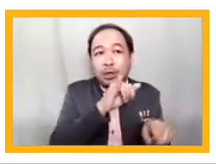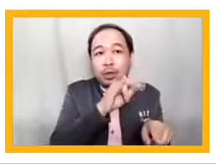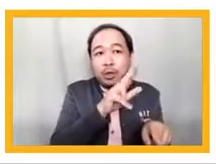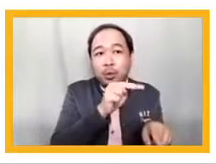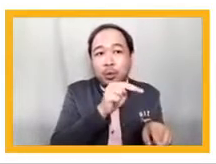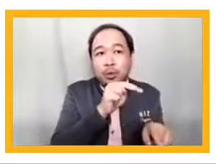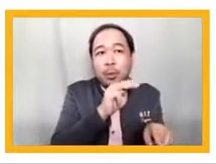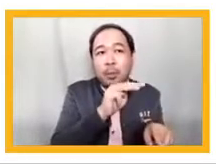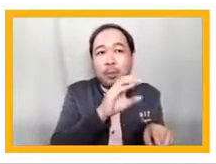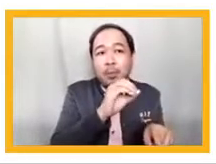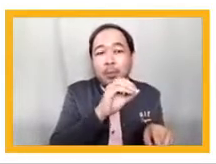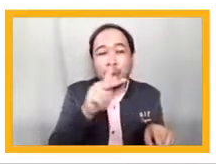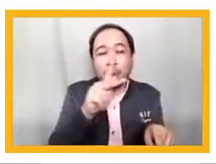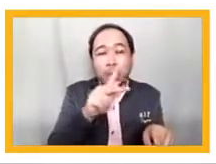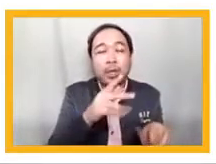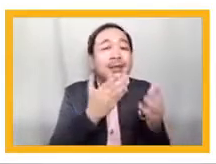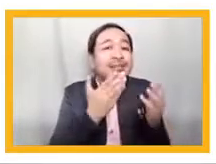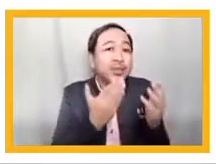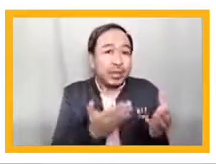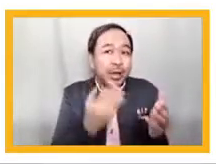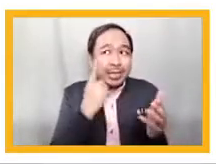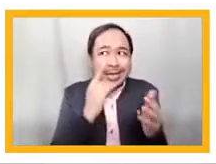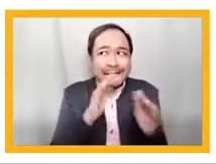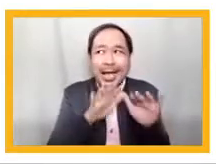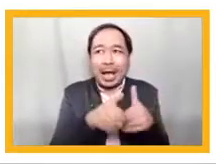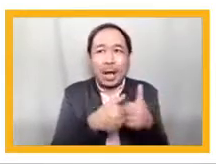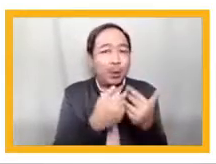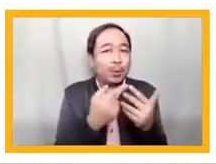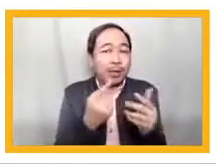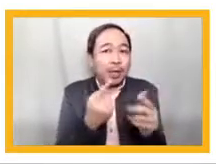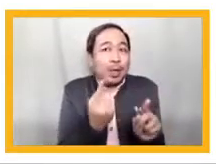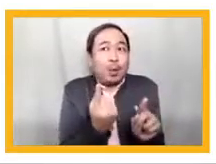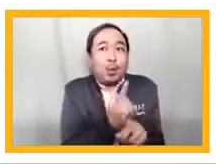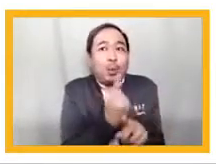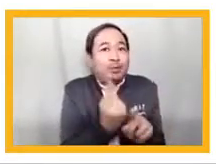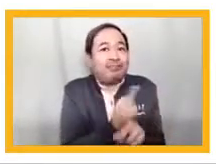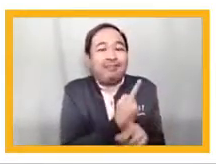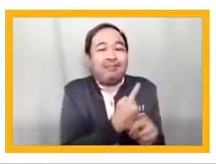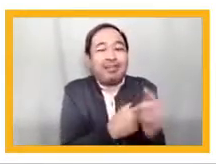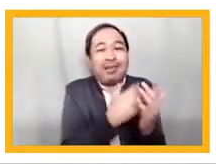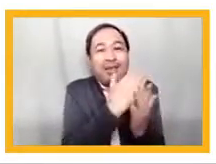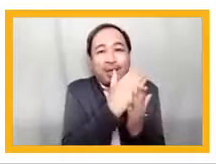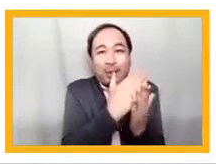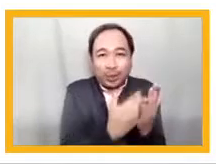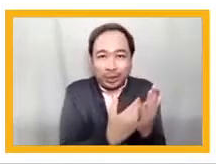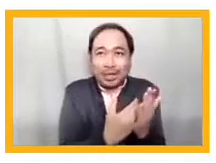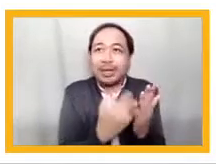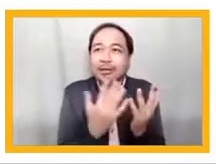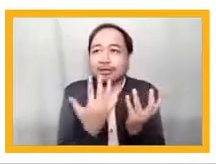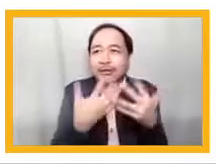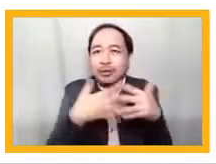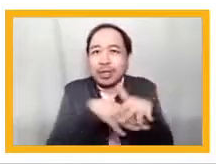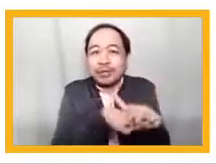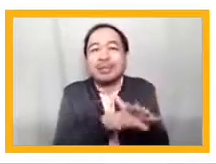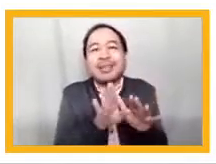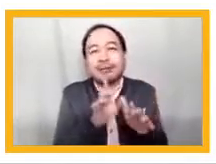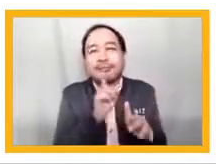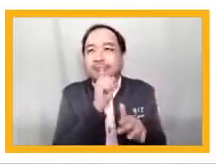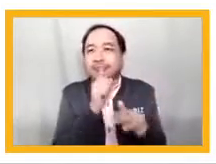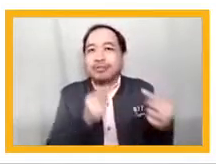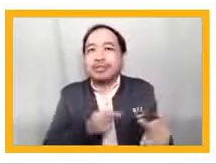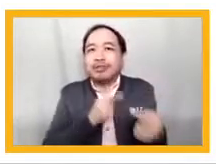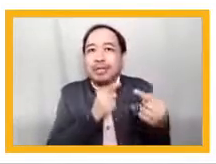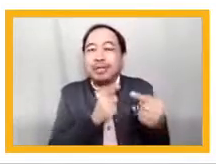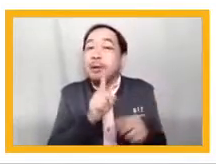these skills into the regular curricula. So this will be the real is a real challenge, but really required. And then I think the